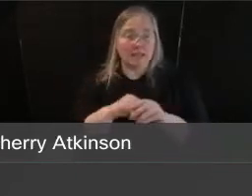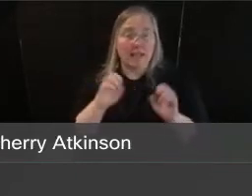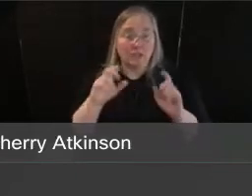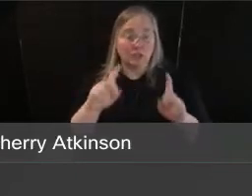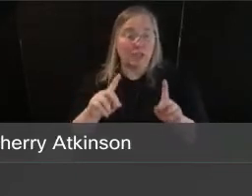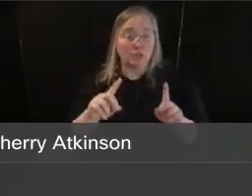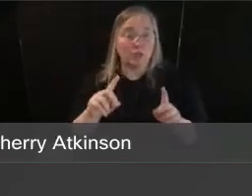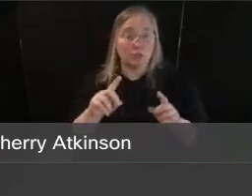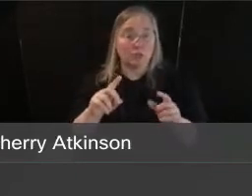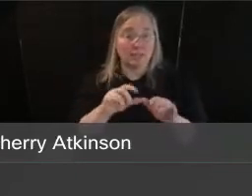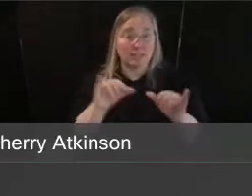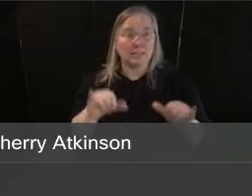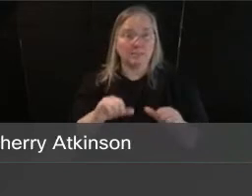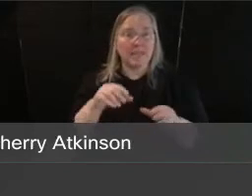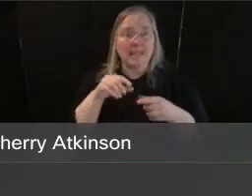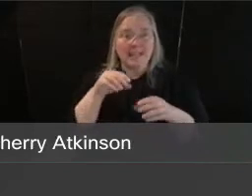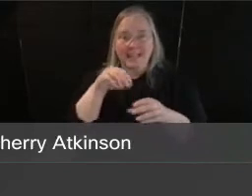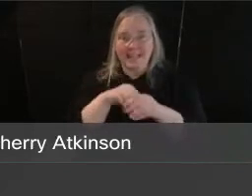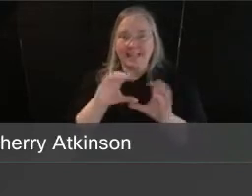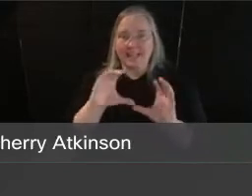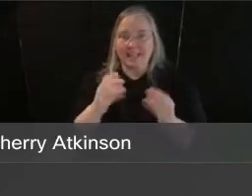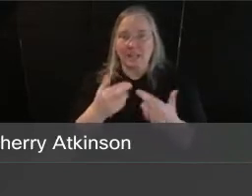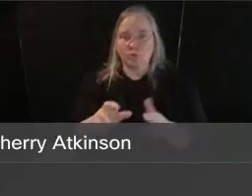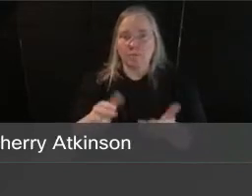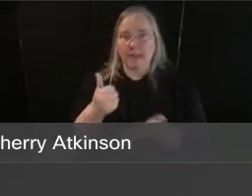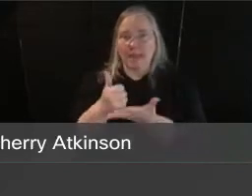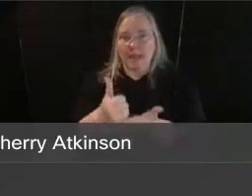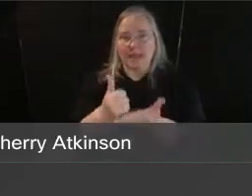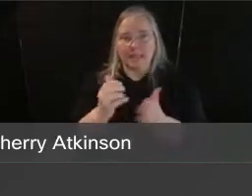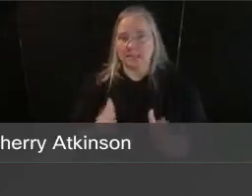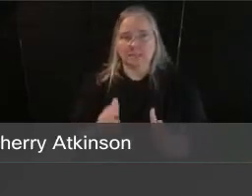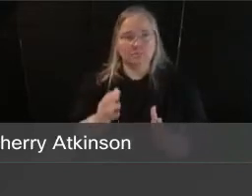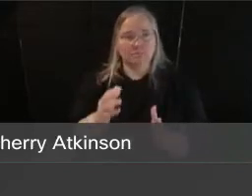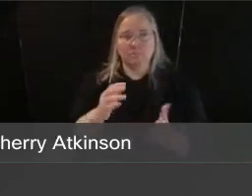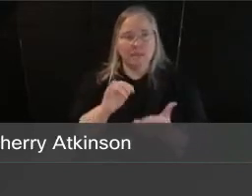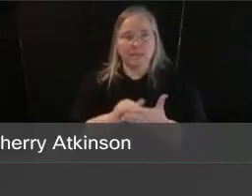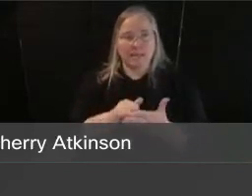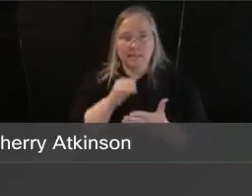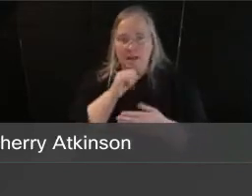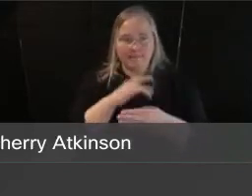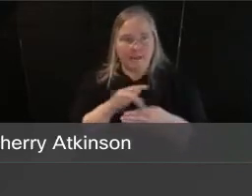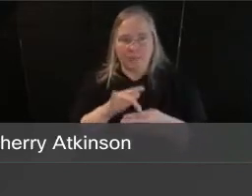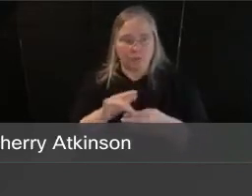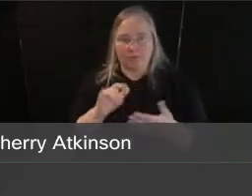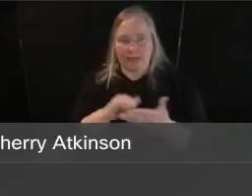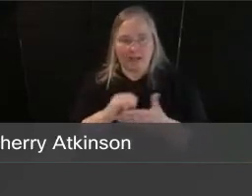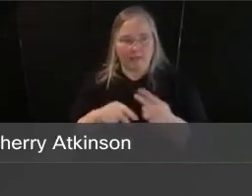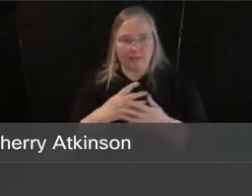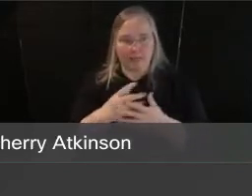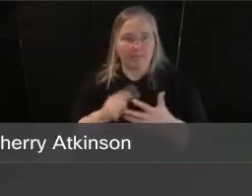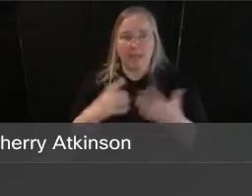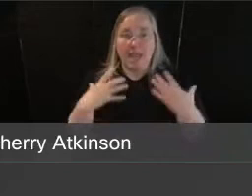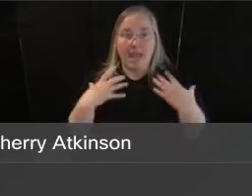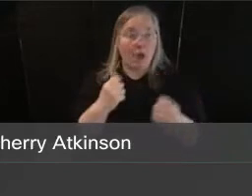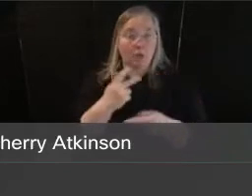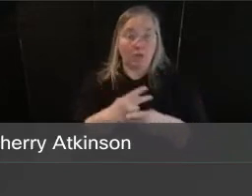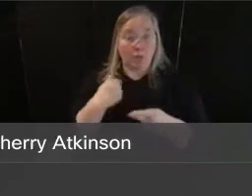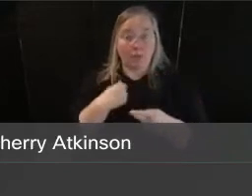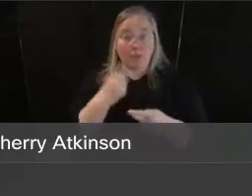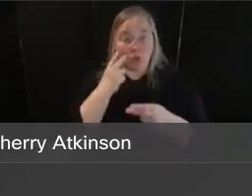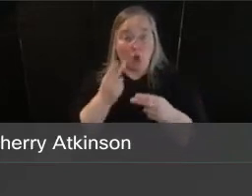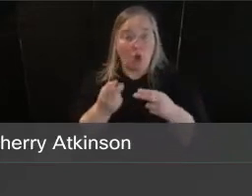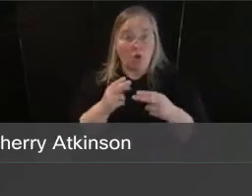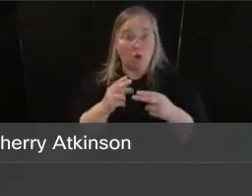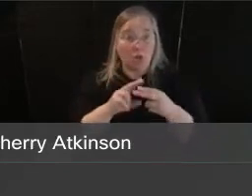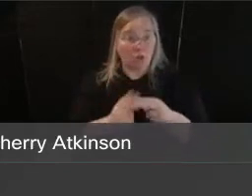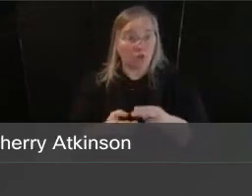In-class aids were no longer available. Those types of things. Healthcare, we did see a drop, surprisingly. And again,